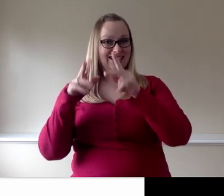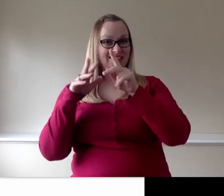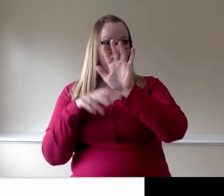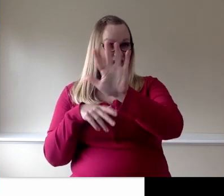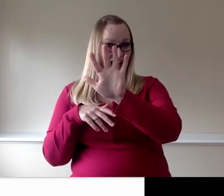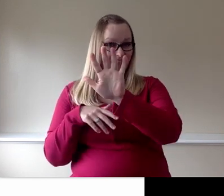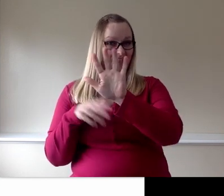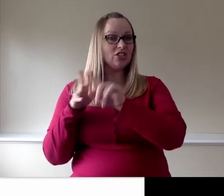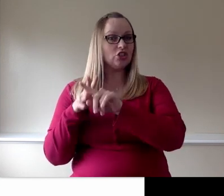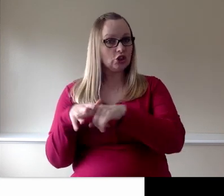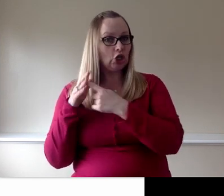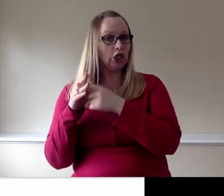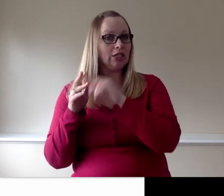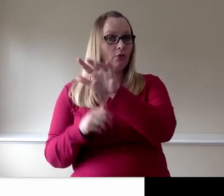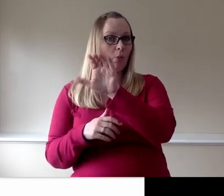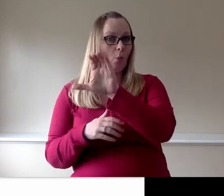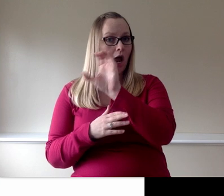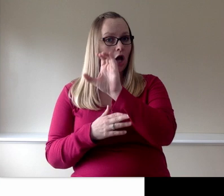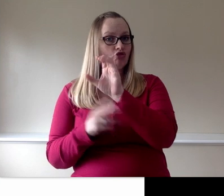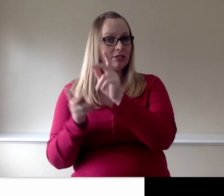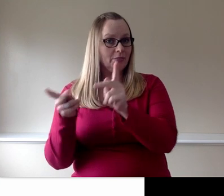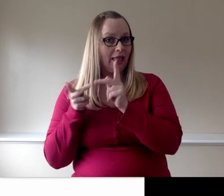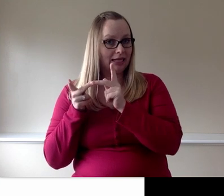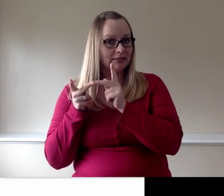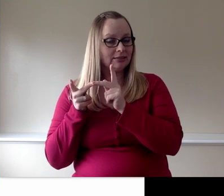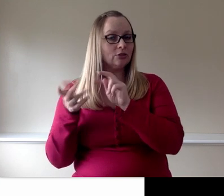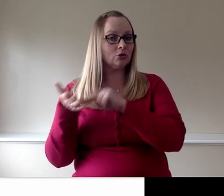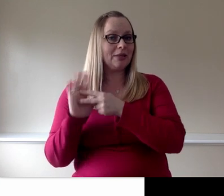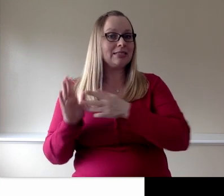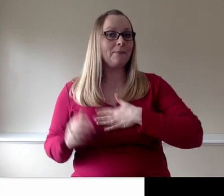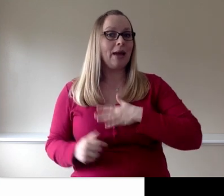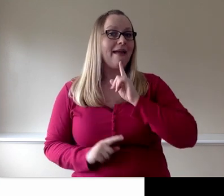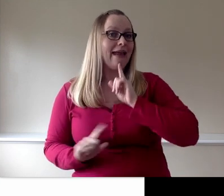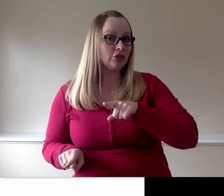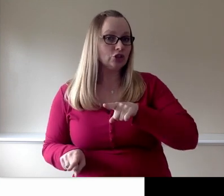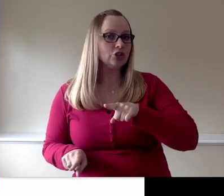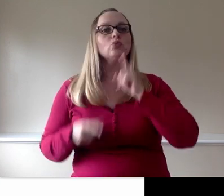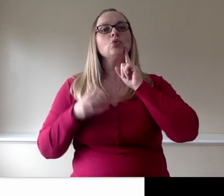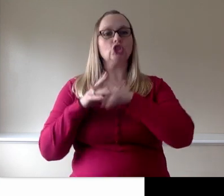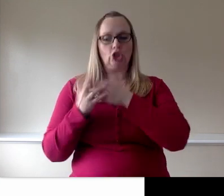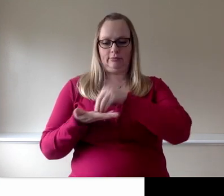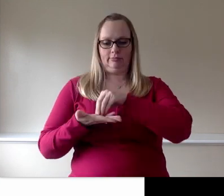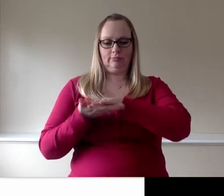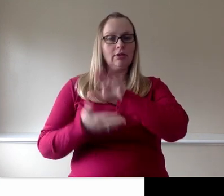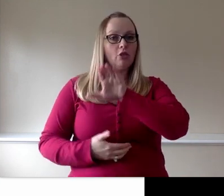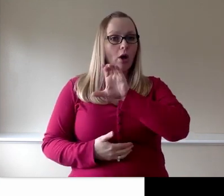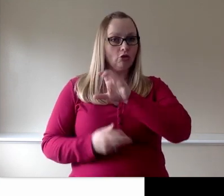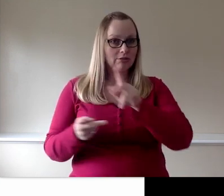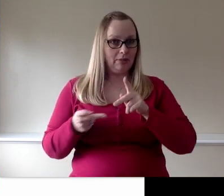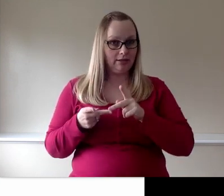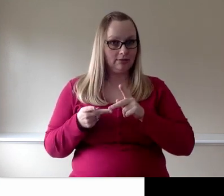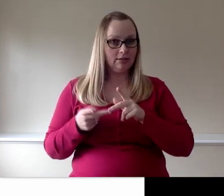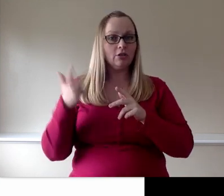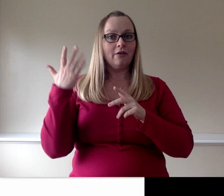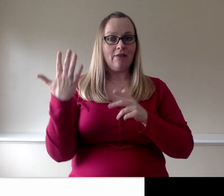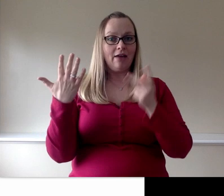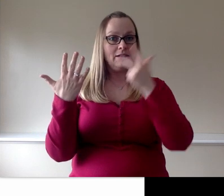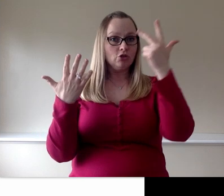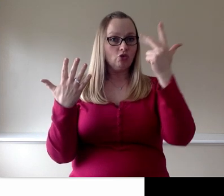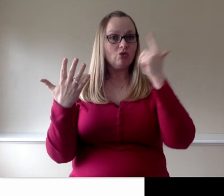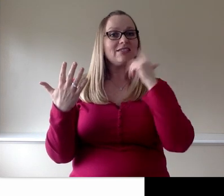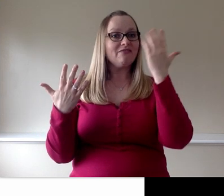where I'm going to start adding my answers into that answer row. 5 times 3 is 15, so I